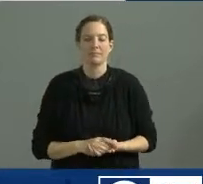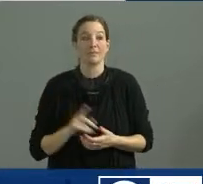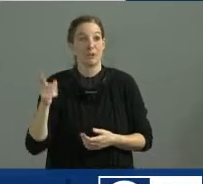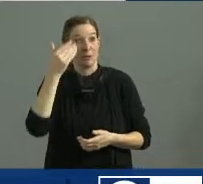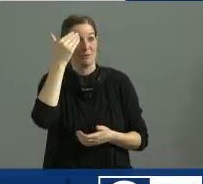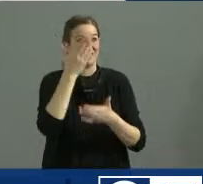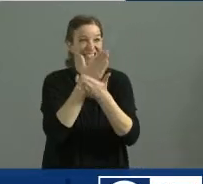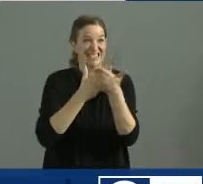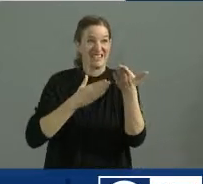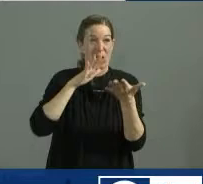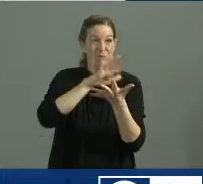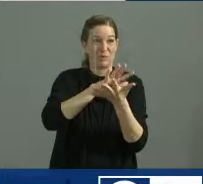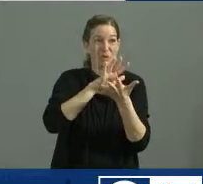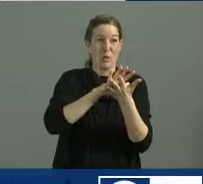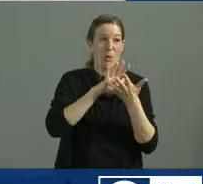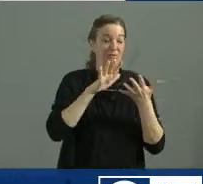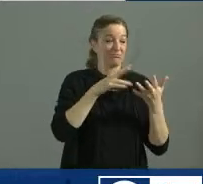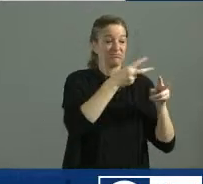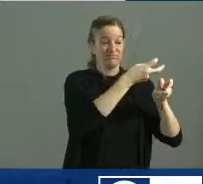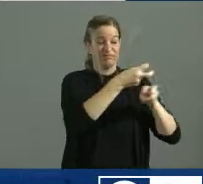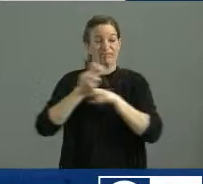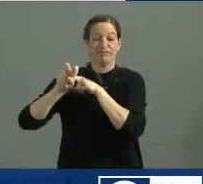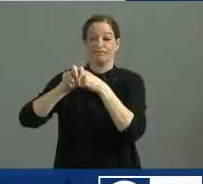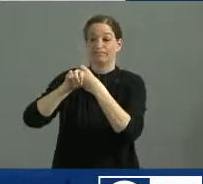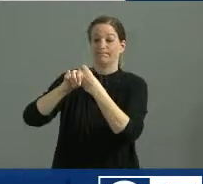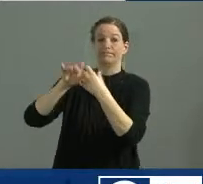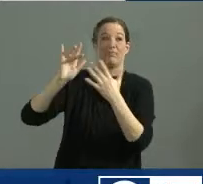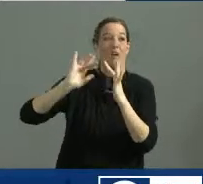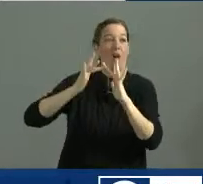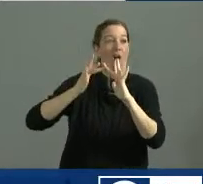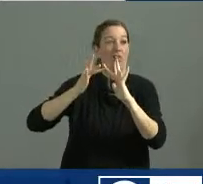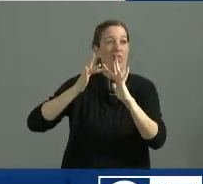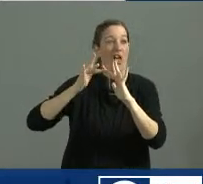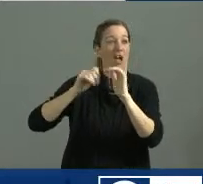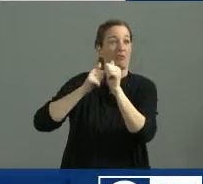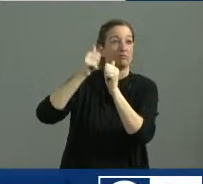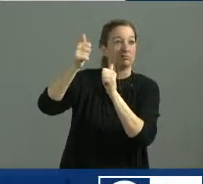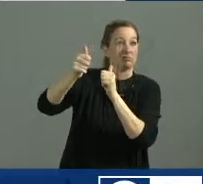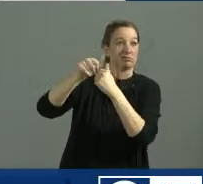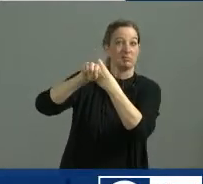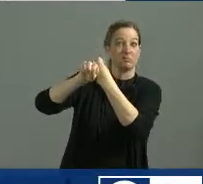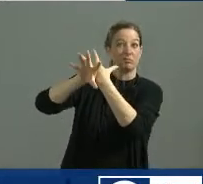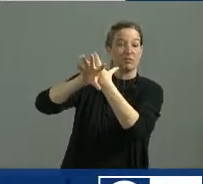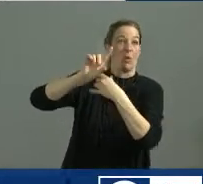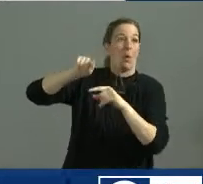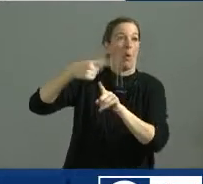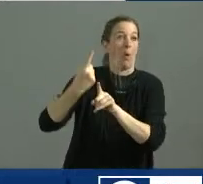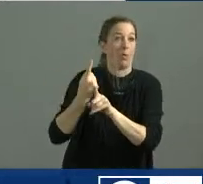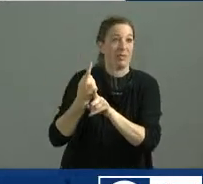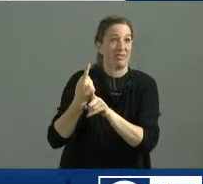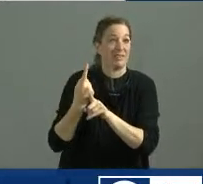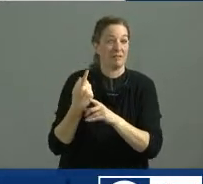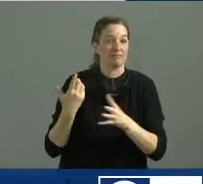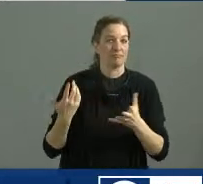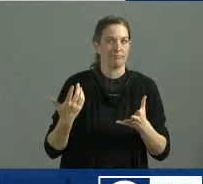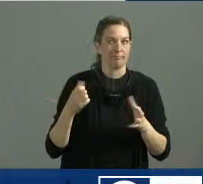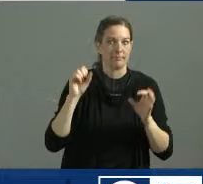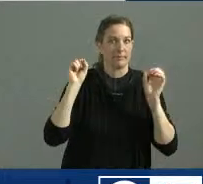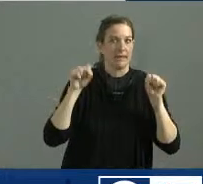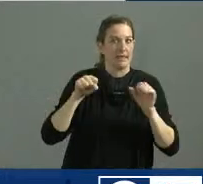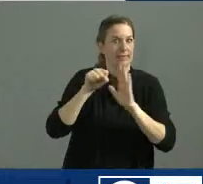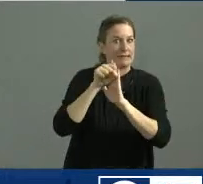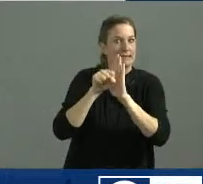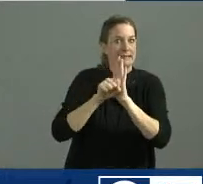going virtual only. Shouldn't perhaps maybe the state ask all schools to